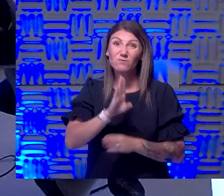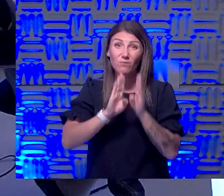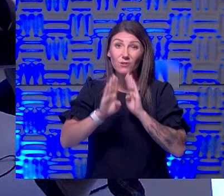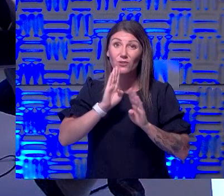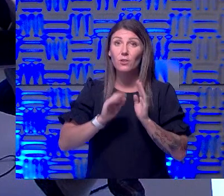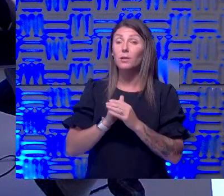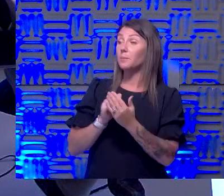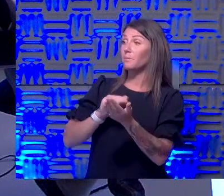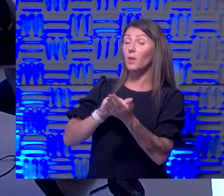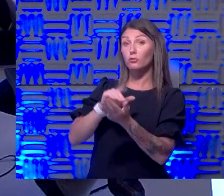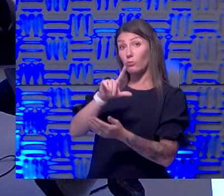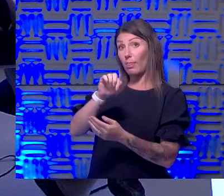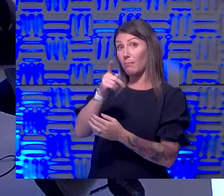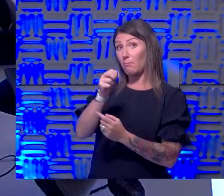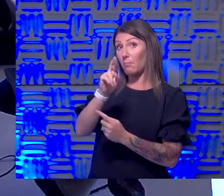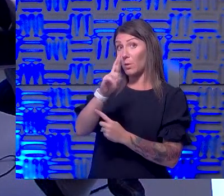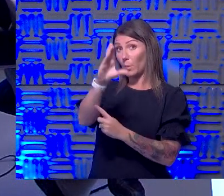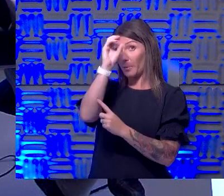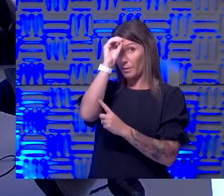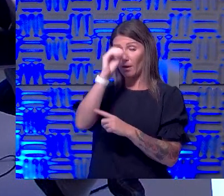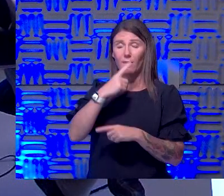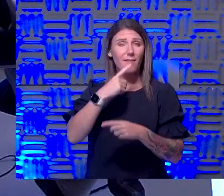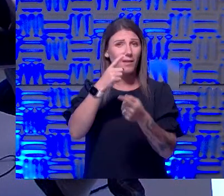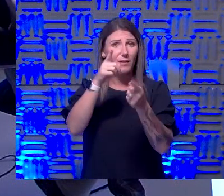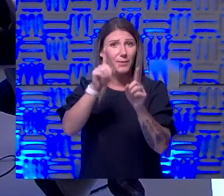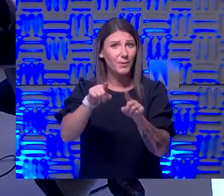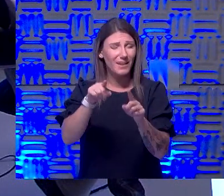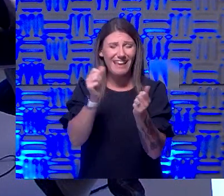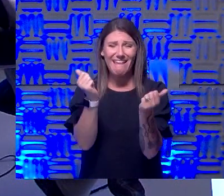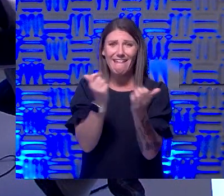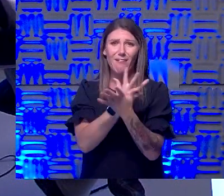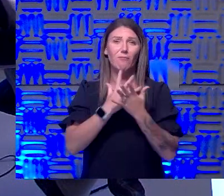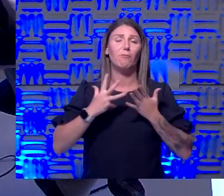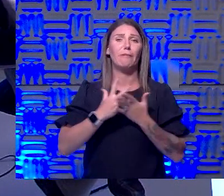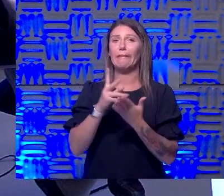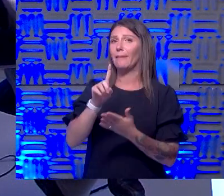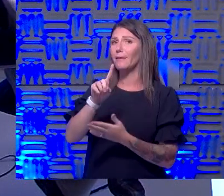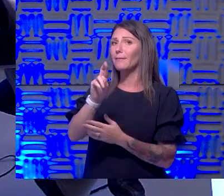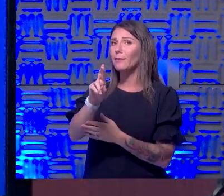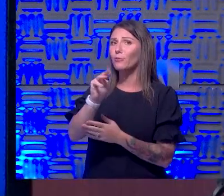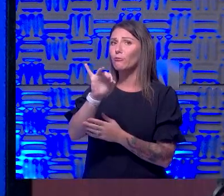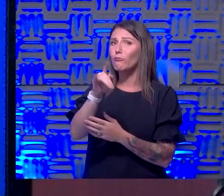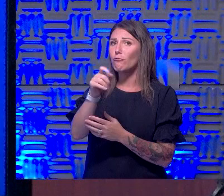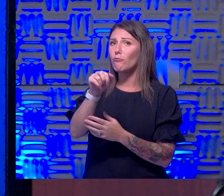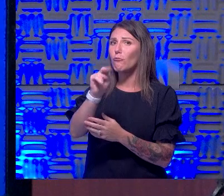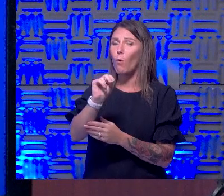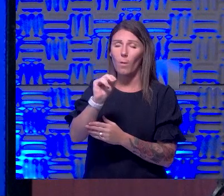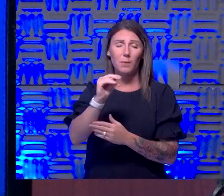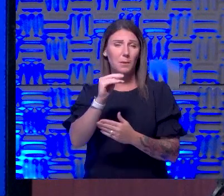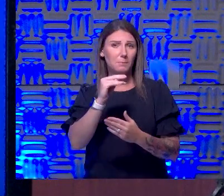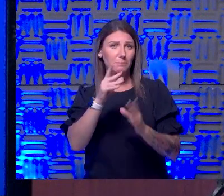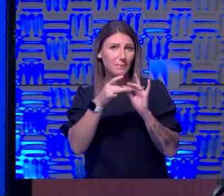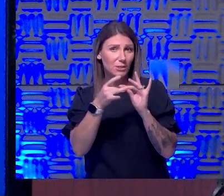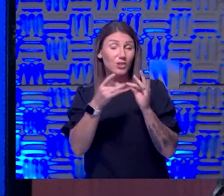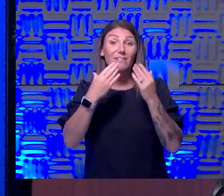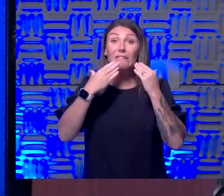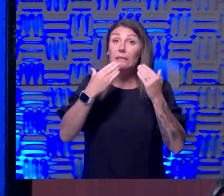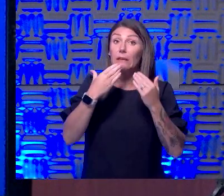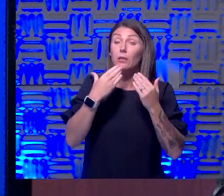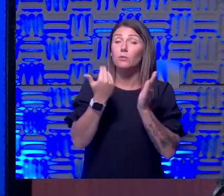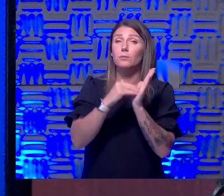LeMaster? Thanks. I certainly agree with everything Dr. Norman just said, and thank you for the